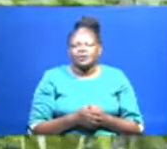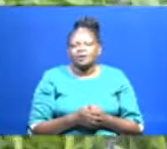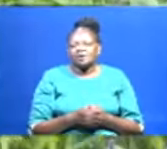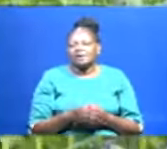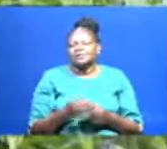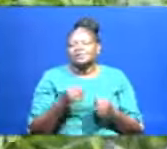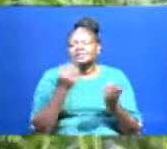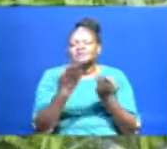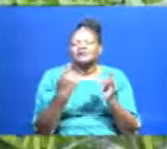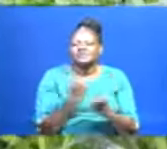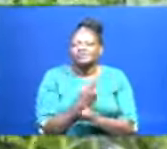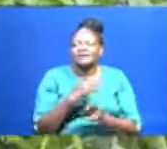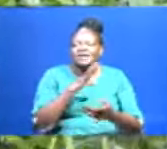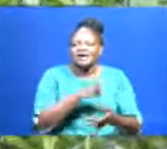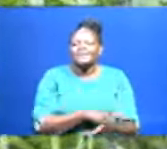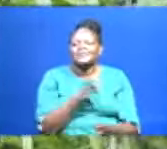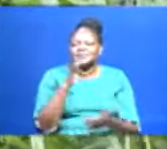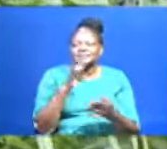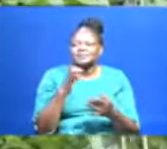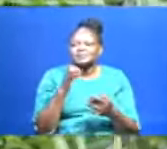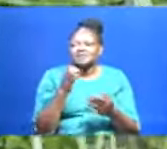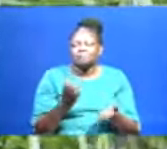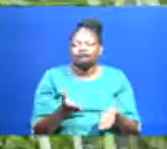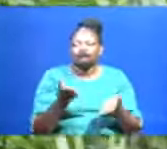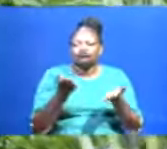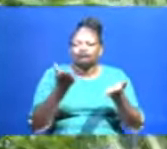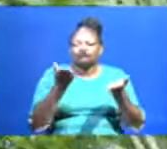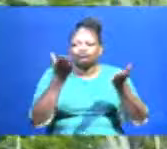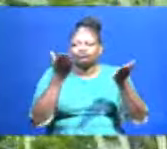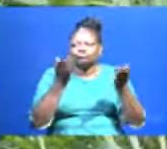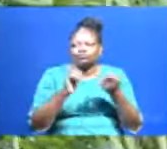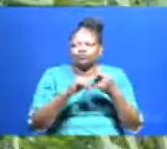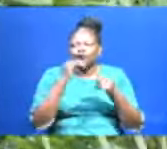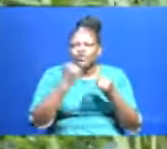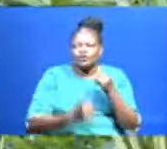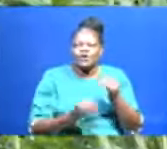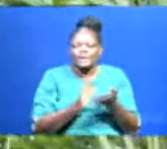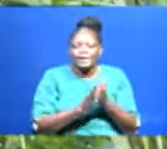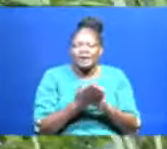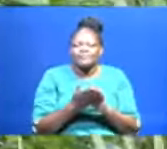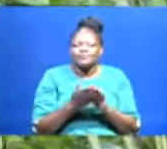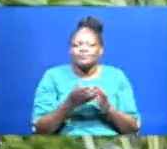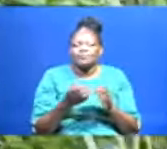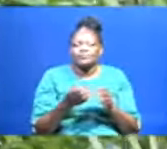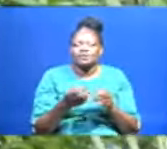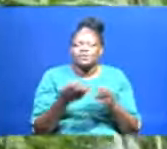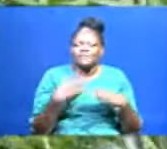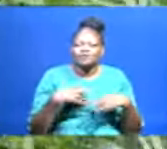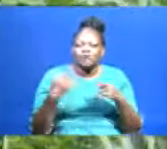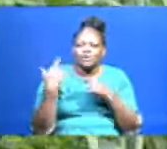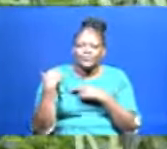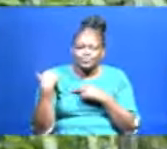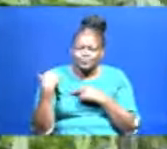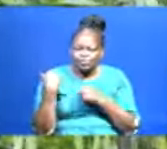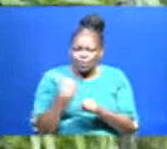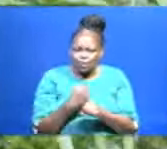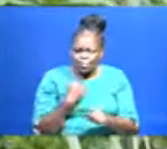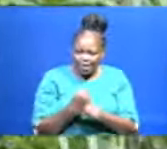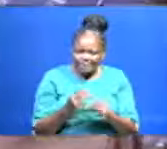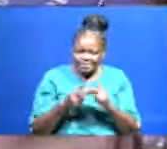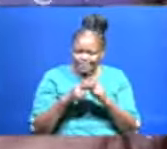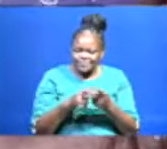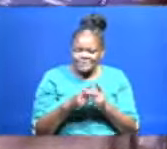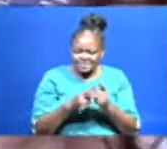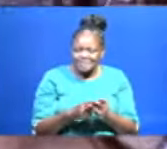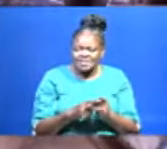different capacities, rising up the ladder to eventually become the officer in charge of works and maintenance at the Moi Air